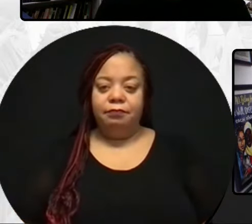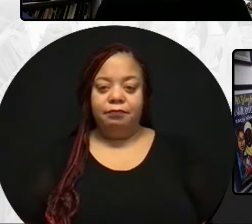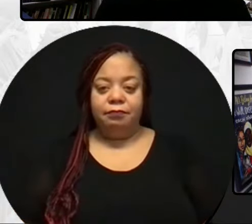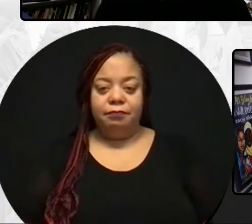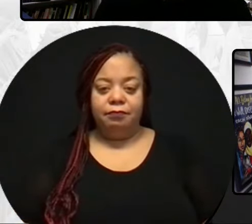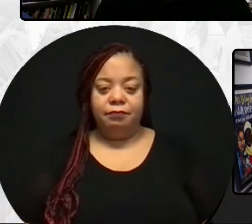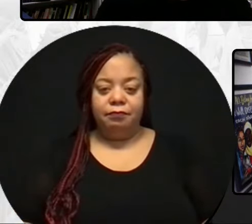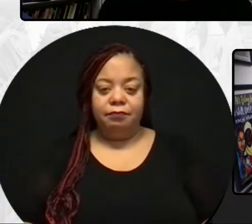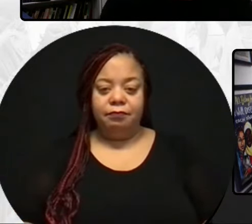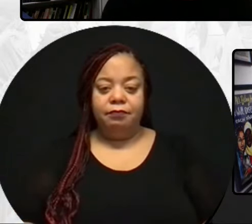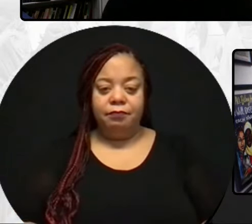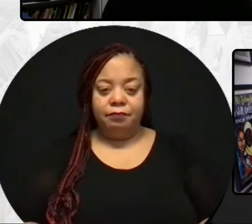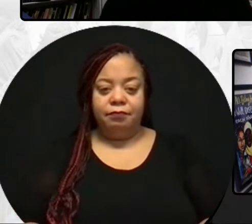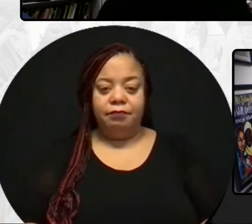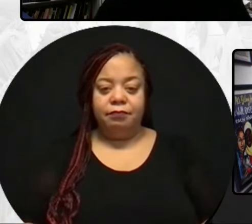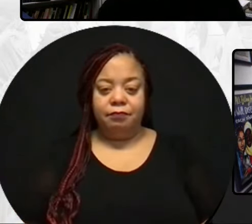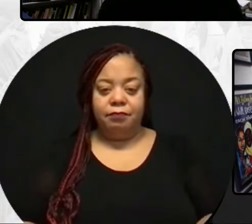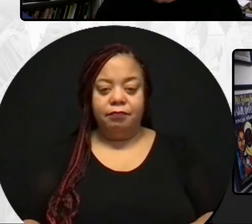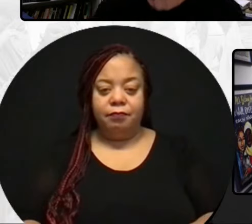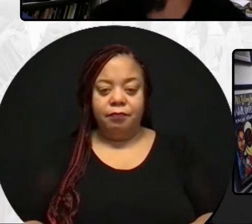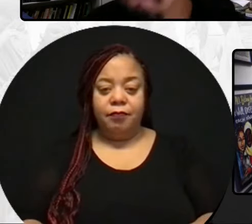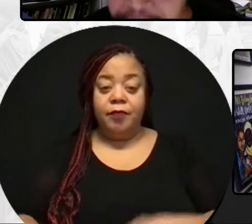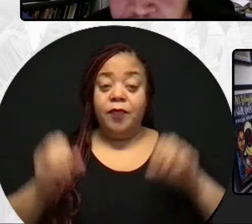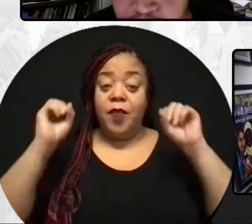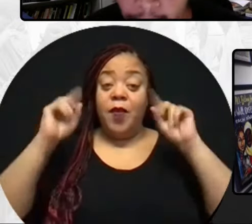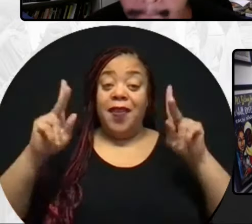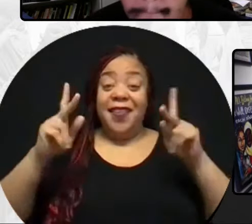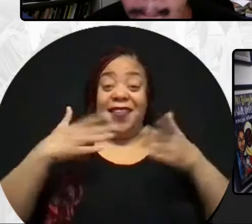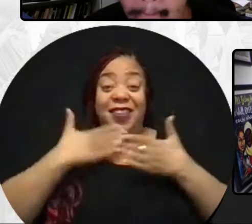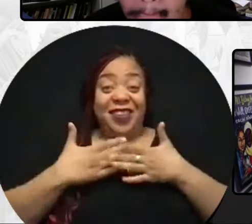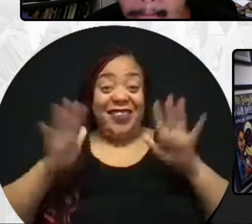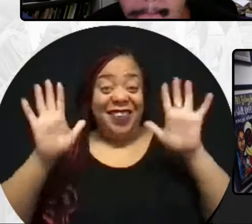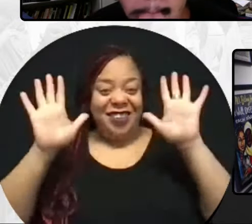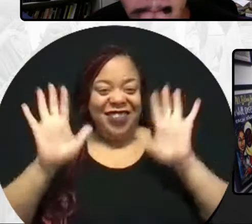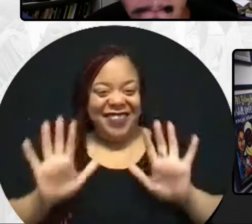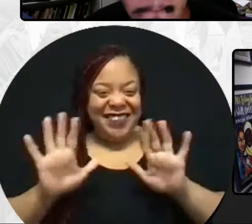Okay, good. Great. Okay, BP, go for it.